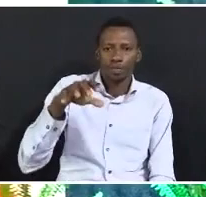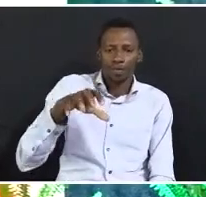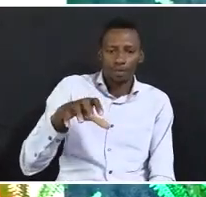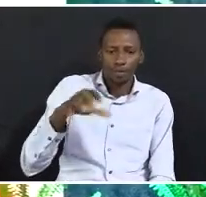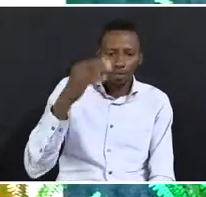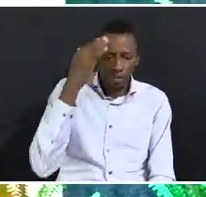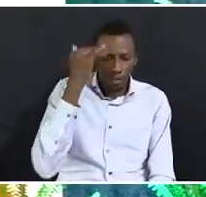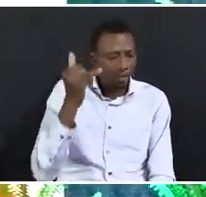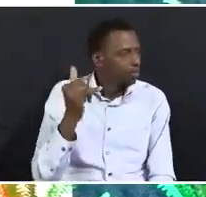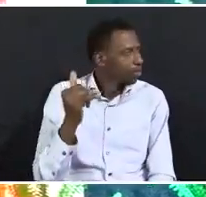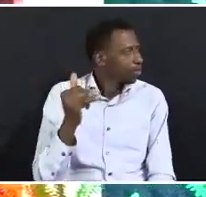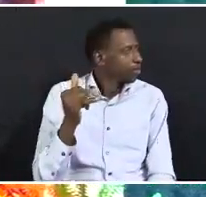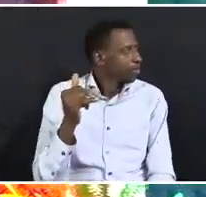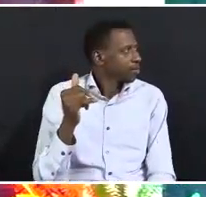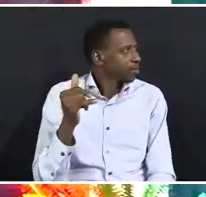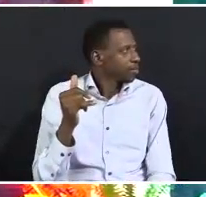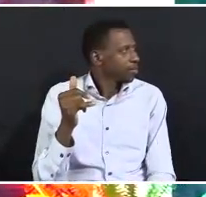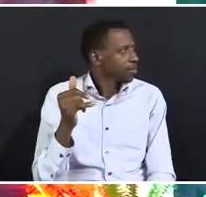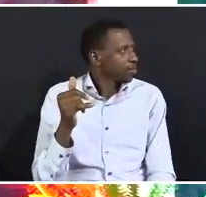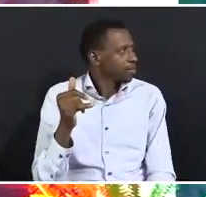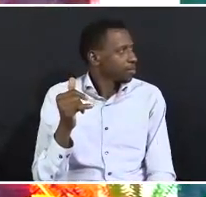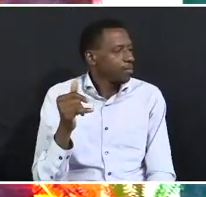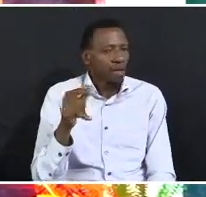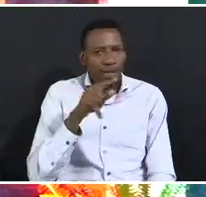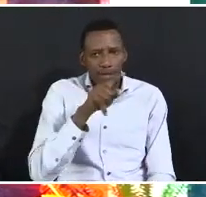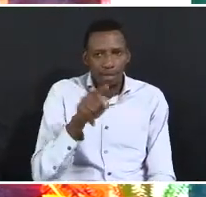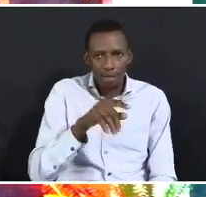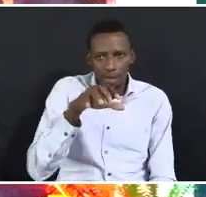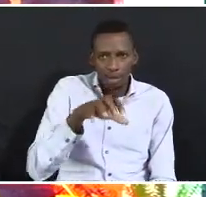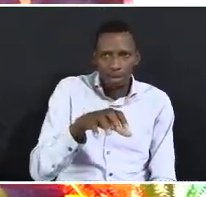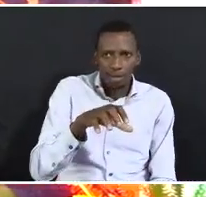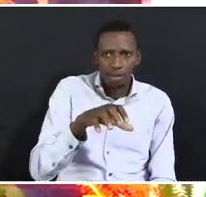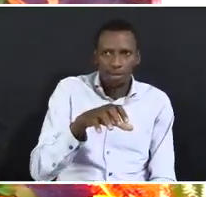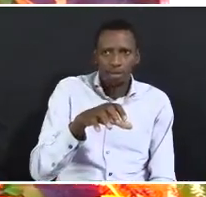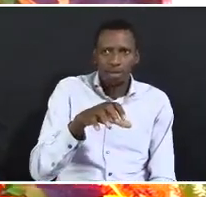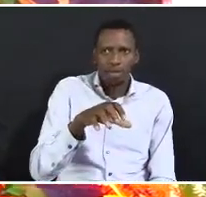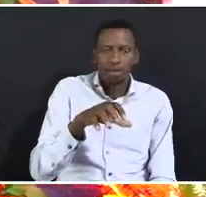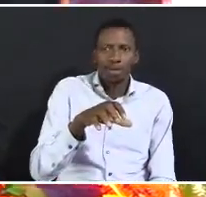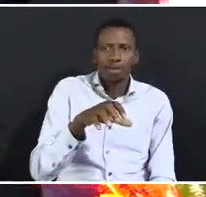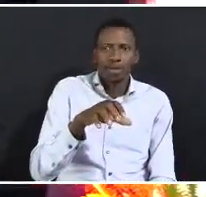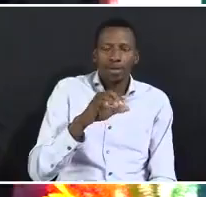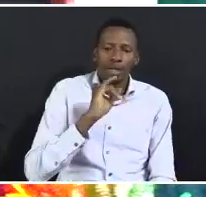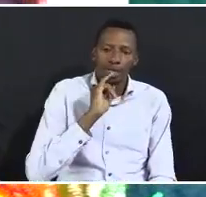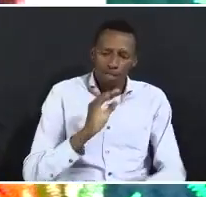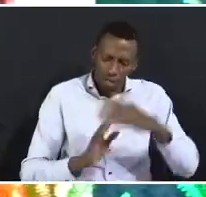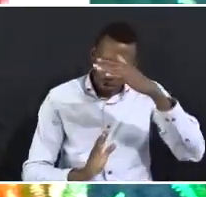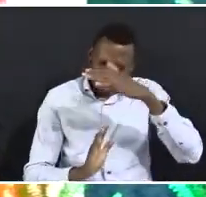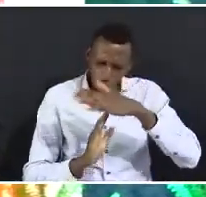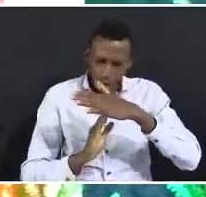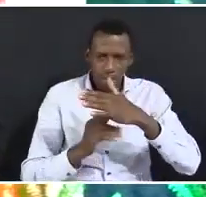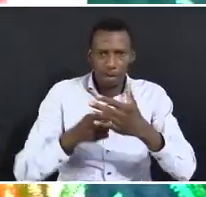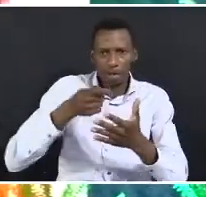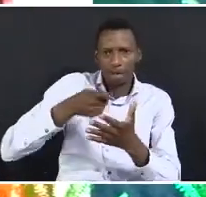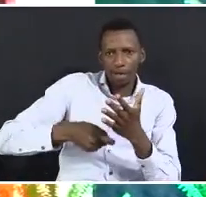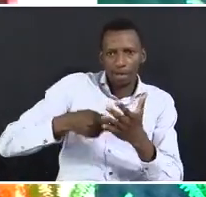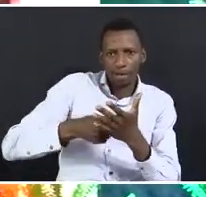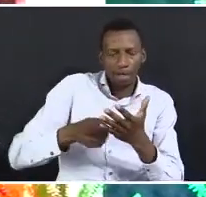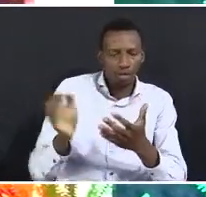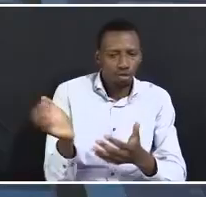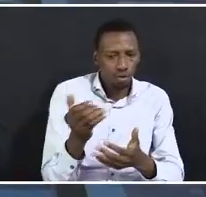a Telones. No, that is not for you. Zacchaeus is the chief tax collector working for the